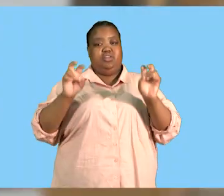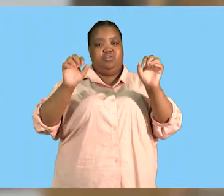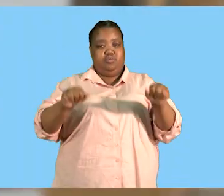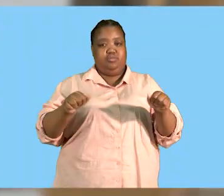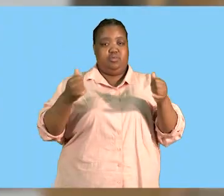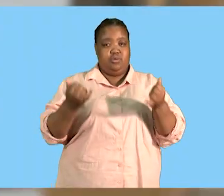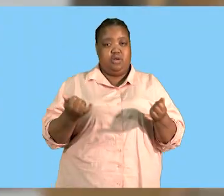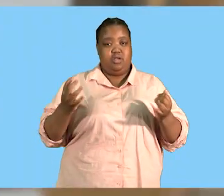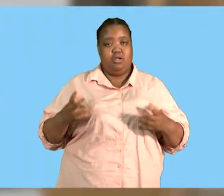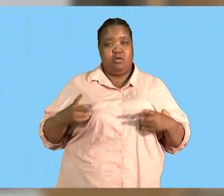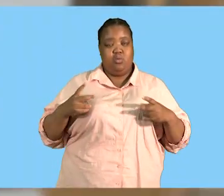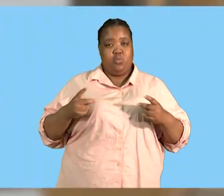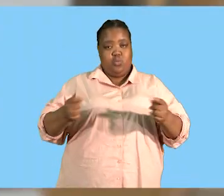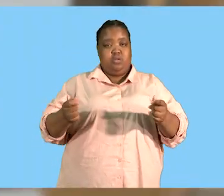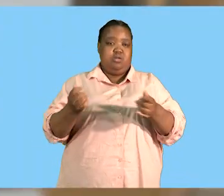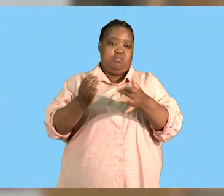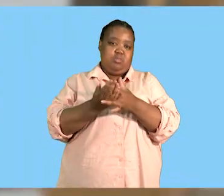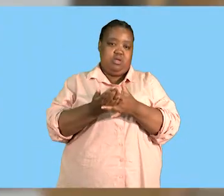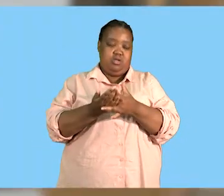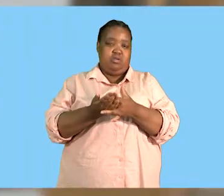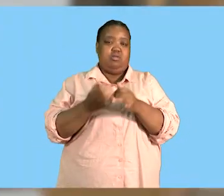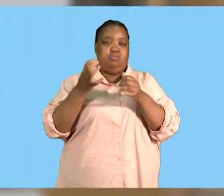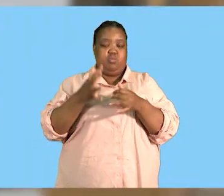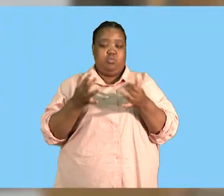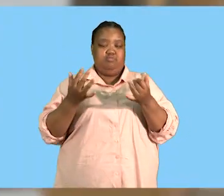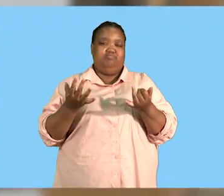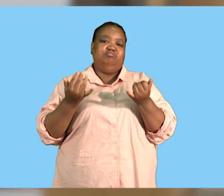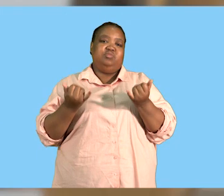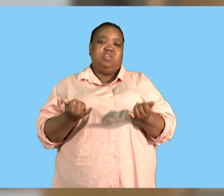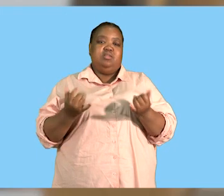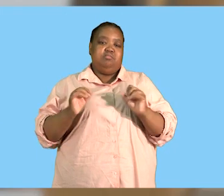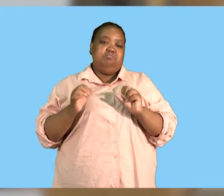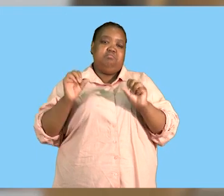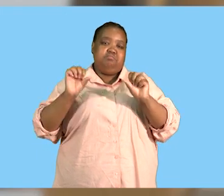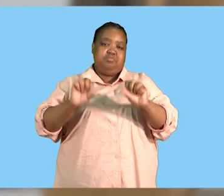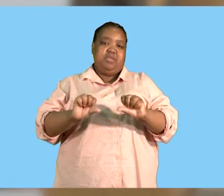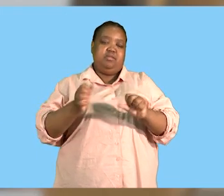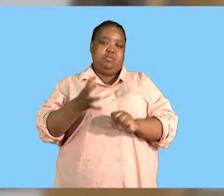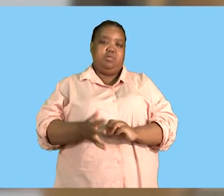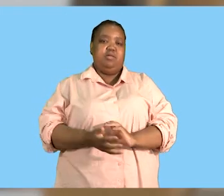Now we are going to take a quick ad break. Don't go anywhere. We will be right back.